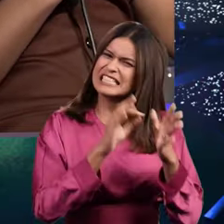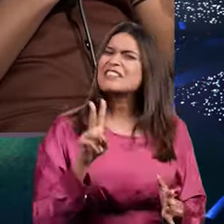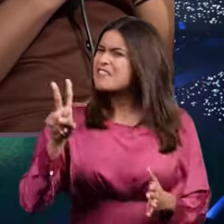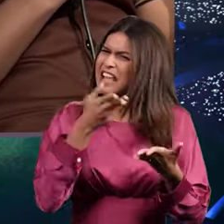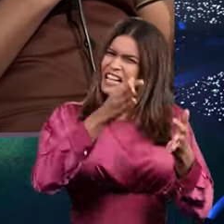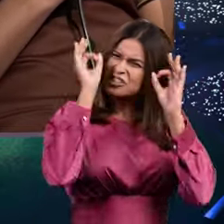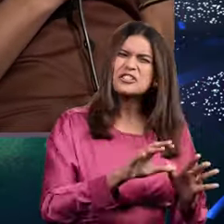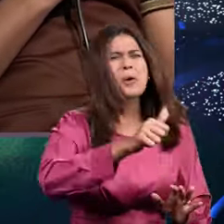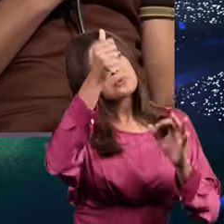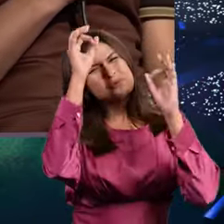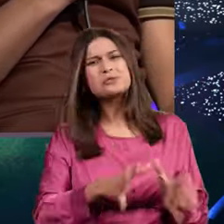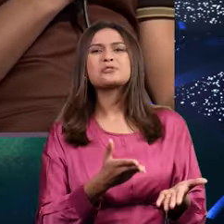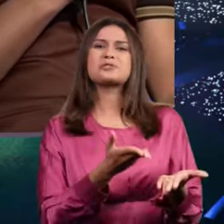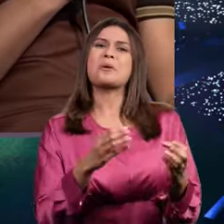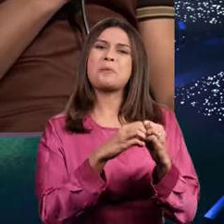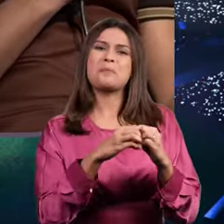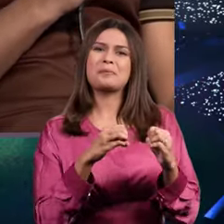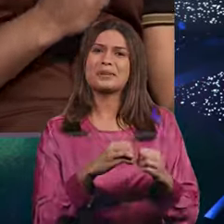this will definitely be a comeback in Mumbai.